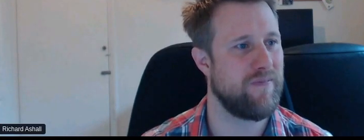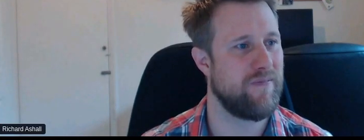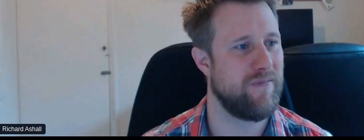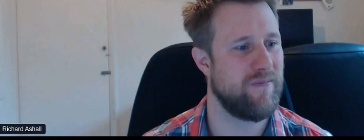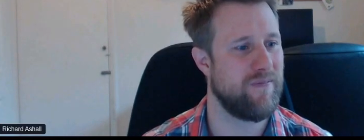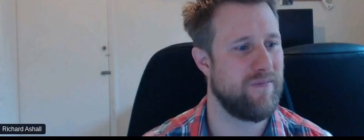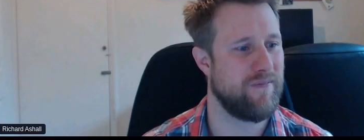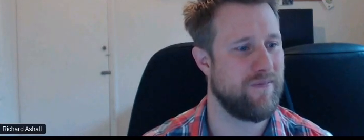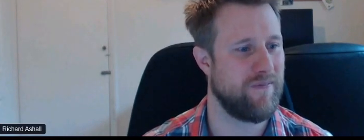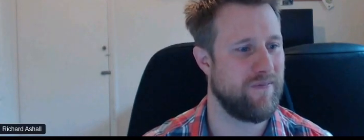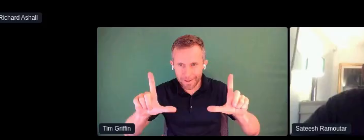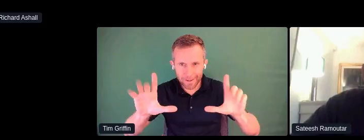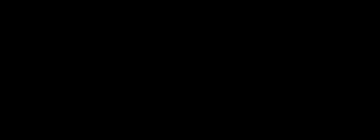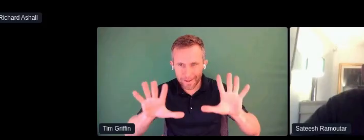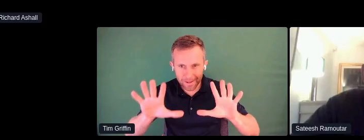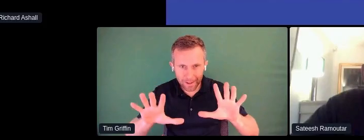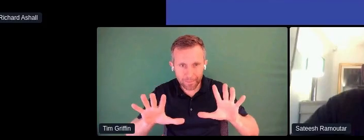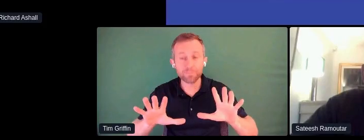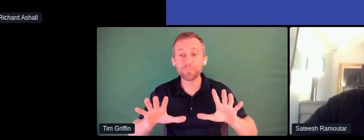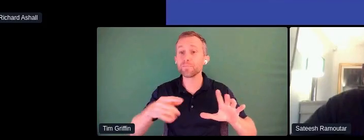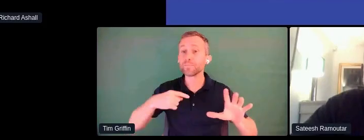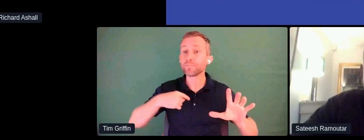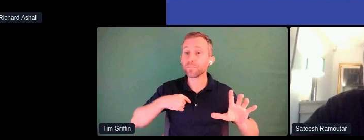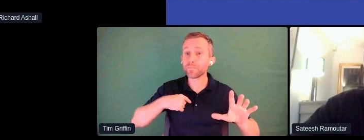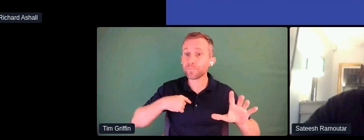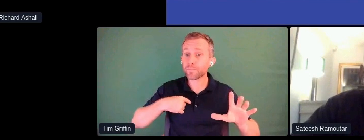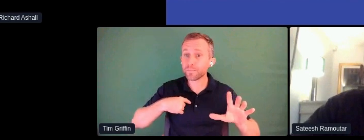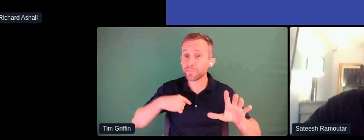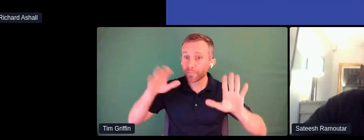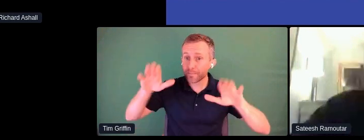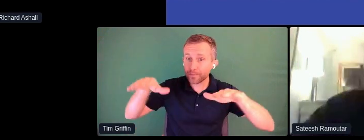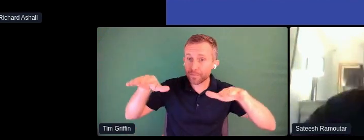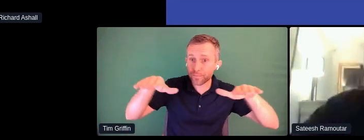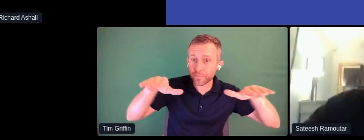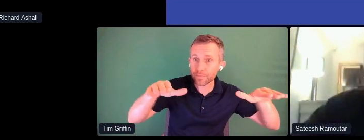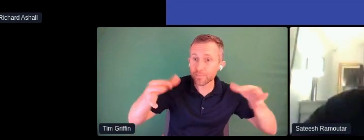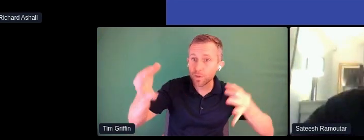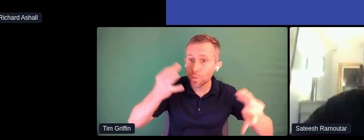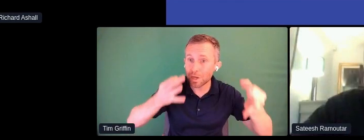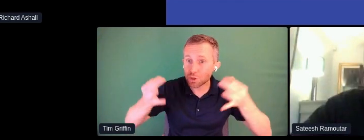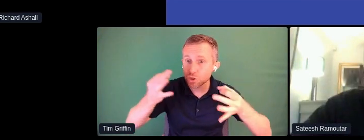Just as we're doing so, I'll check with Peter that we haven't had any questions so far.